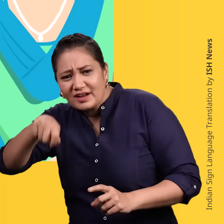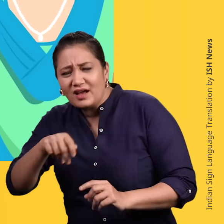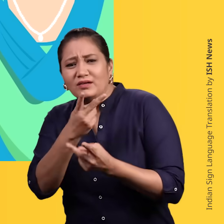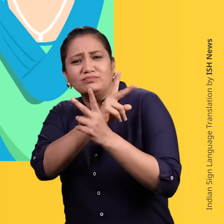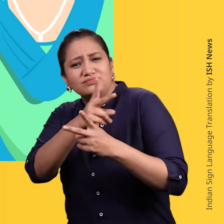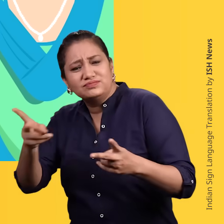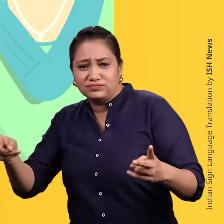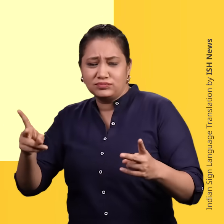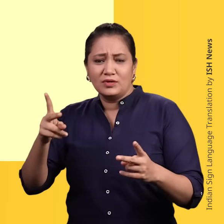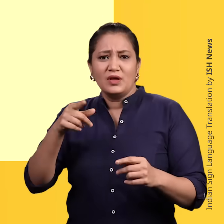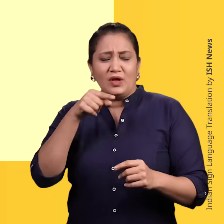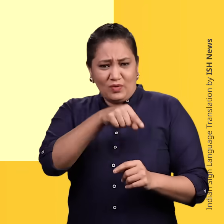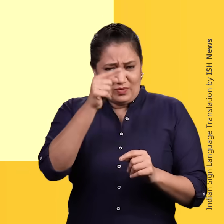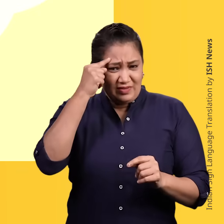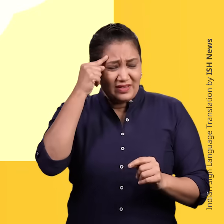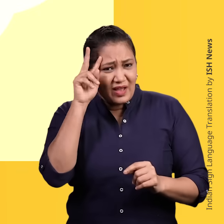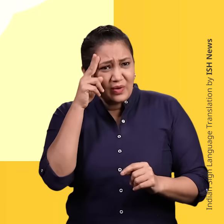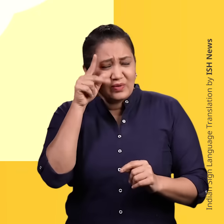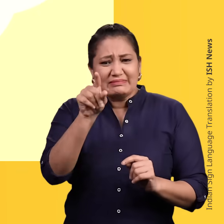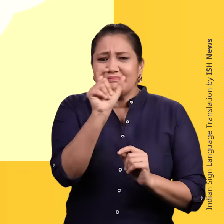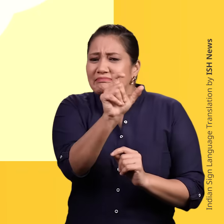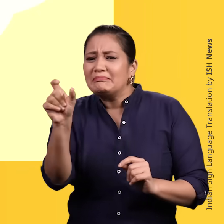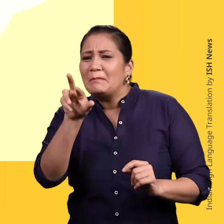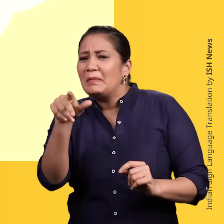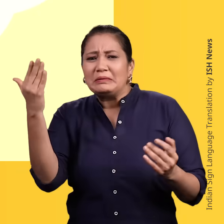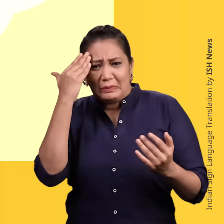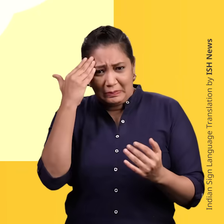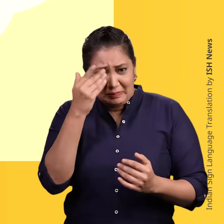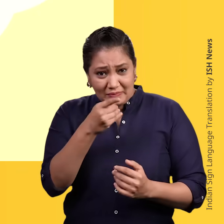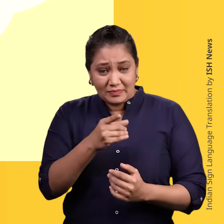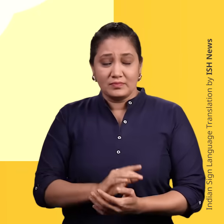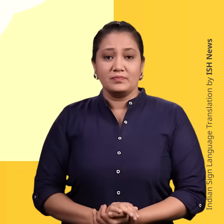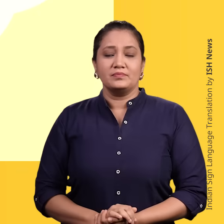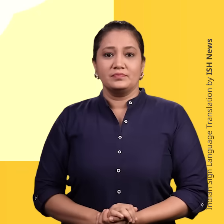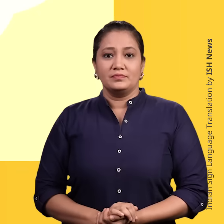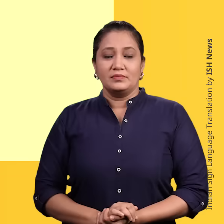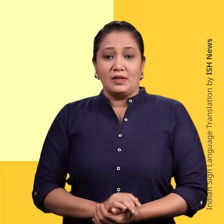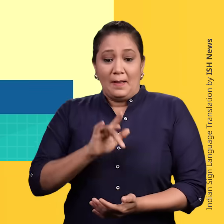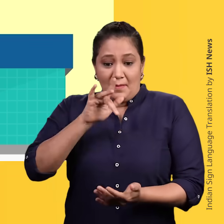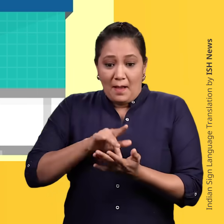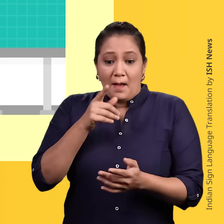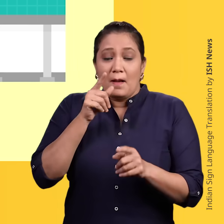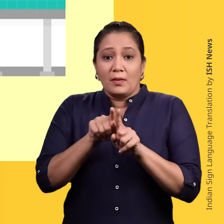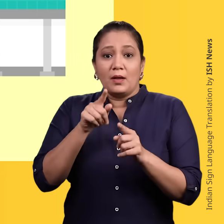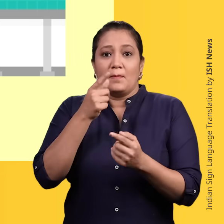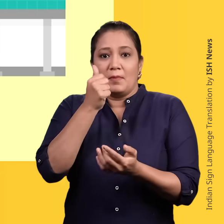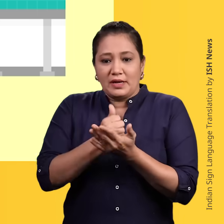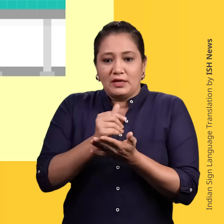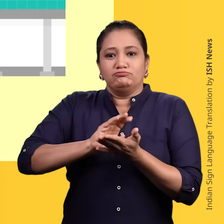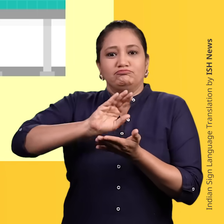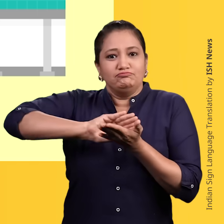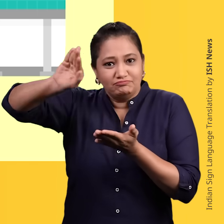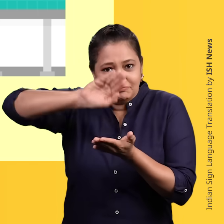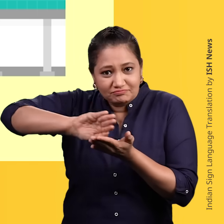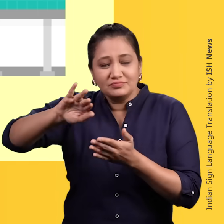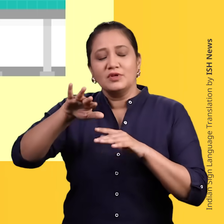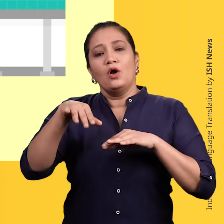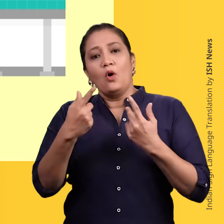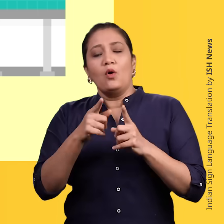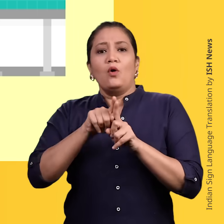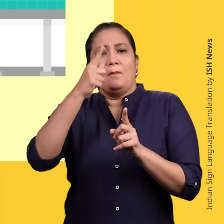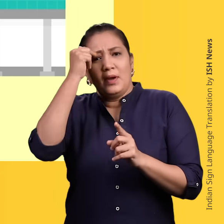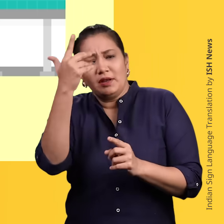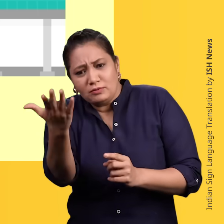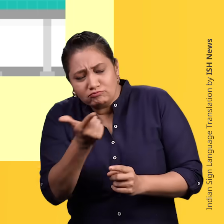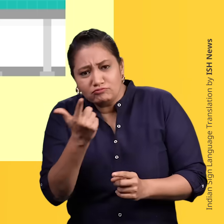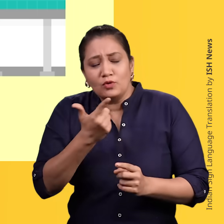cards, etc. Have you ever wondered what these terms mean? The place where people deposit their money